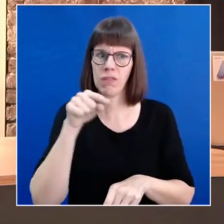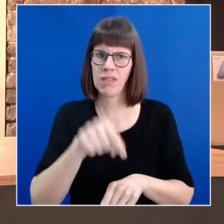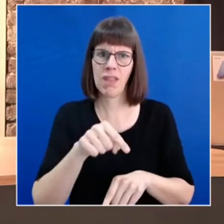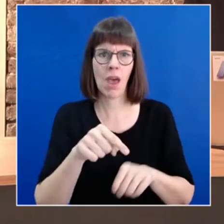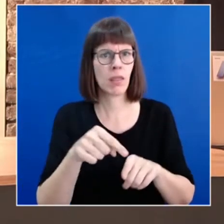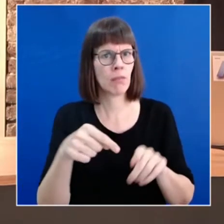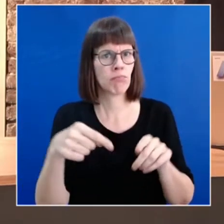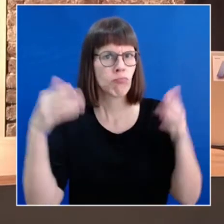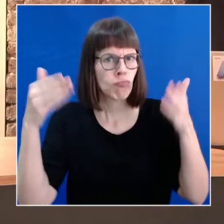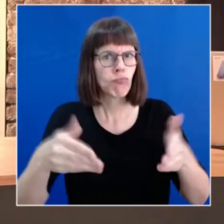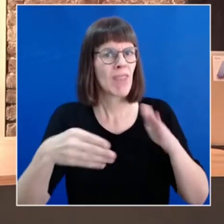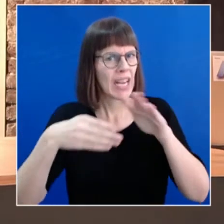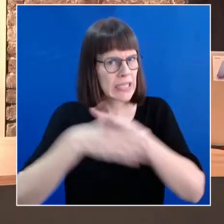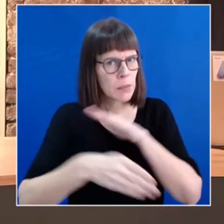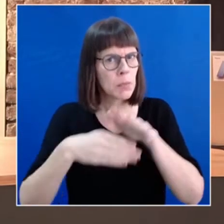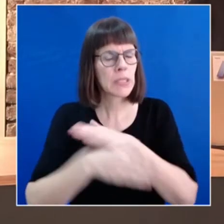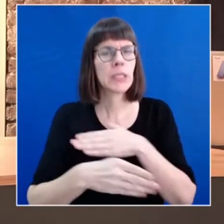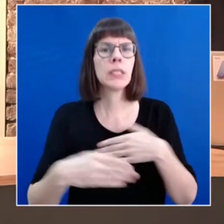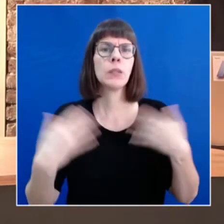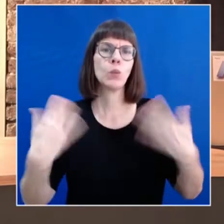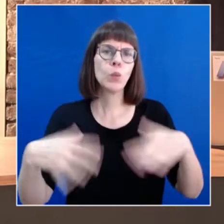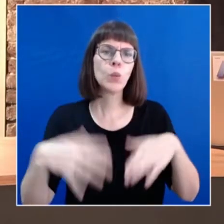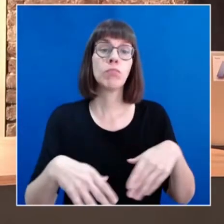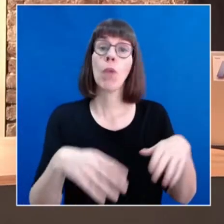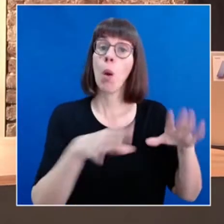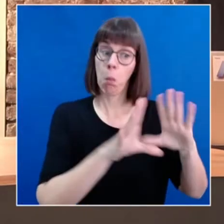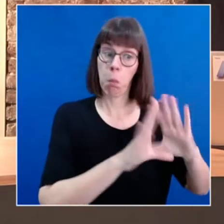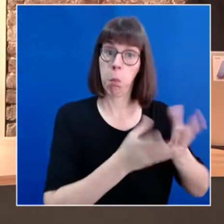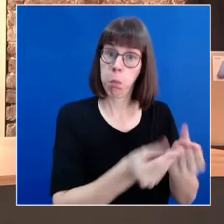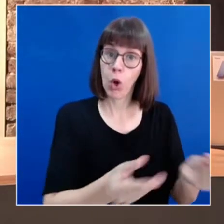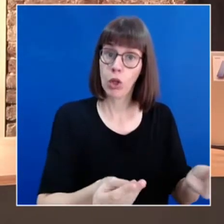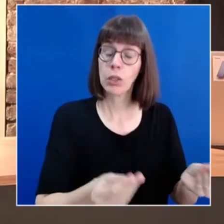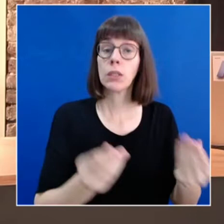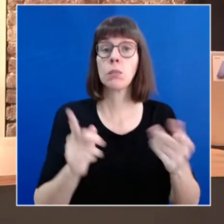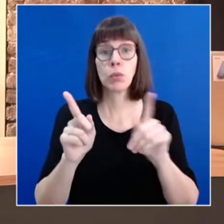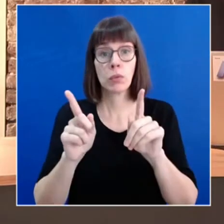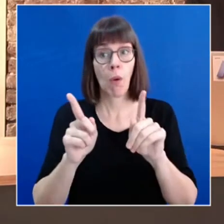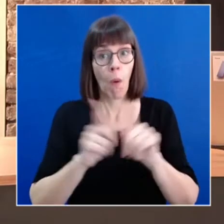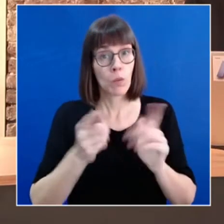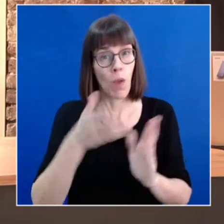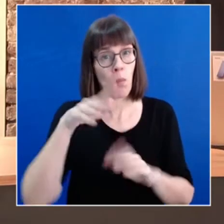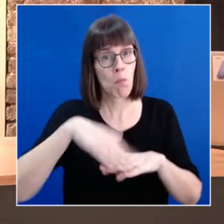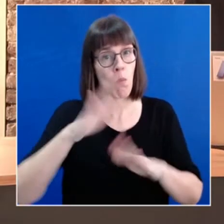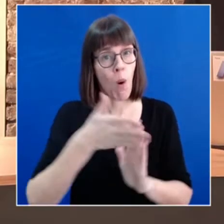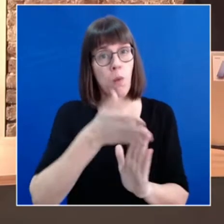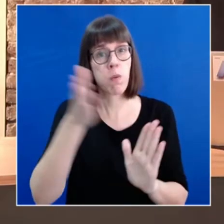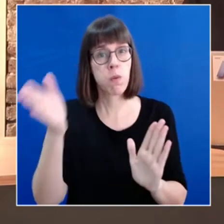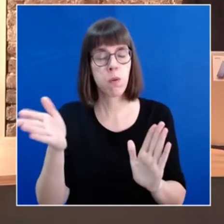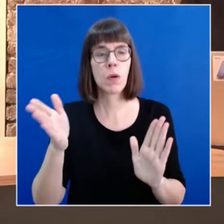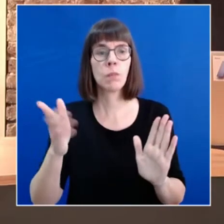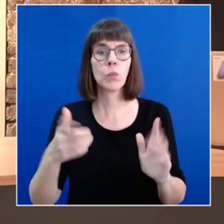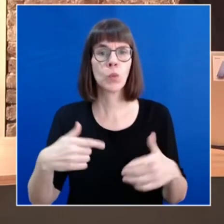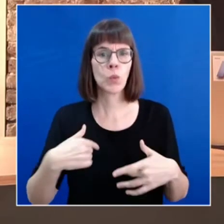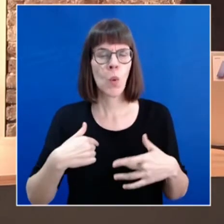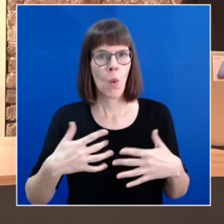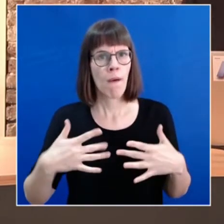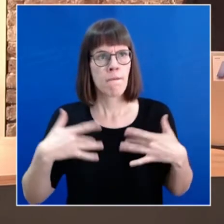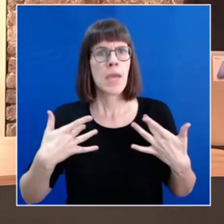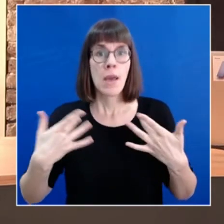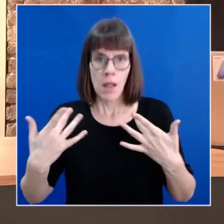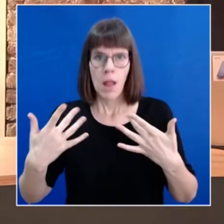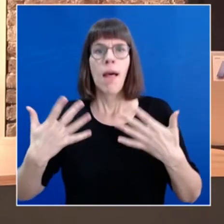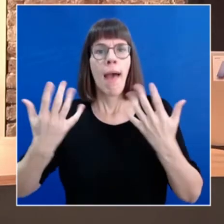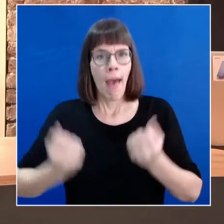way further, it's going to accessible products, but also about vision they talk. So I have the feeling that it's coming, but it is